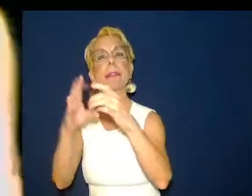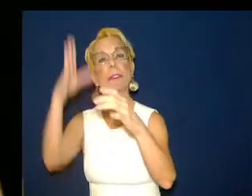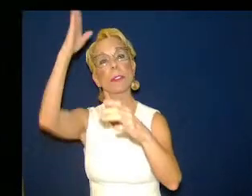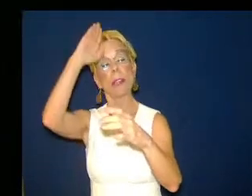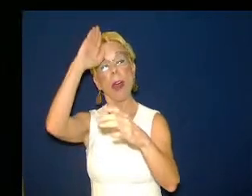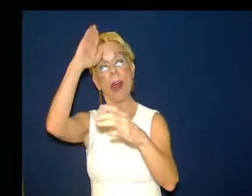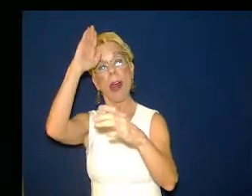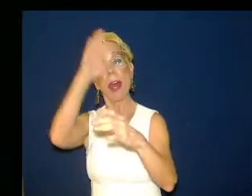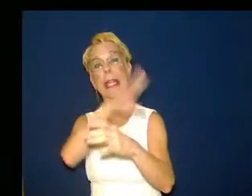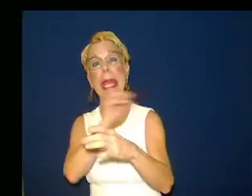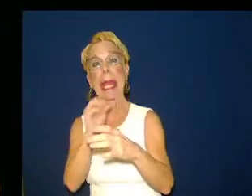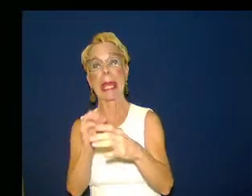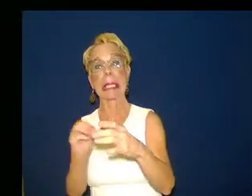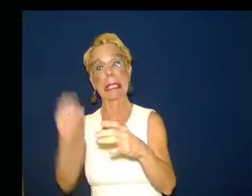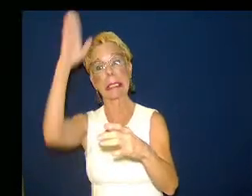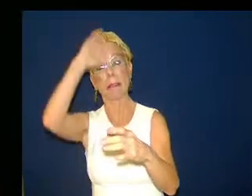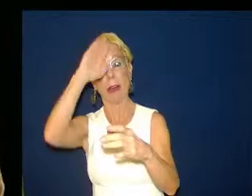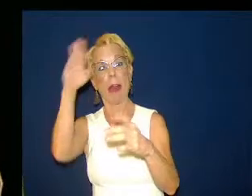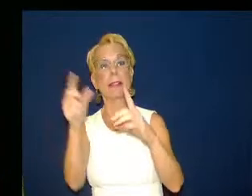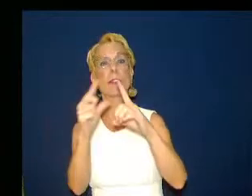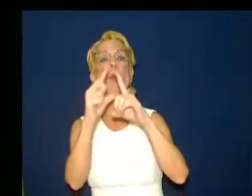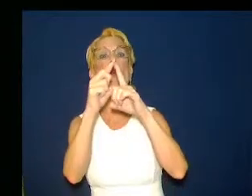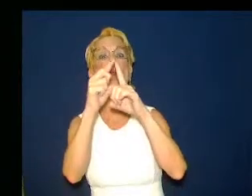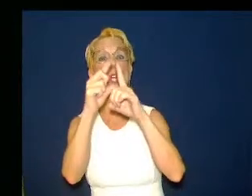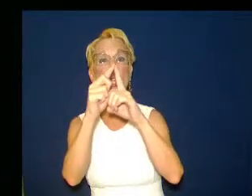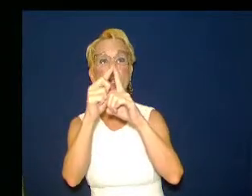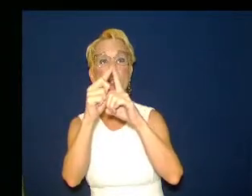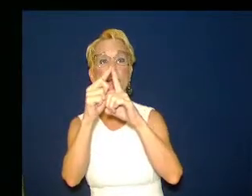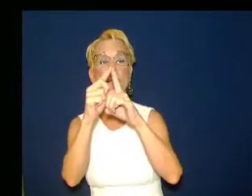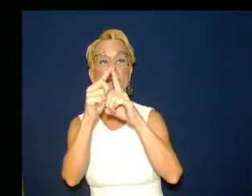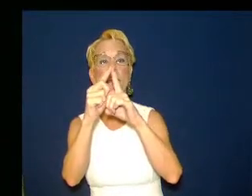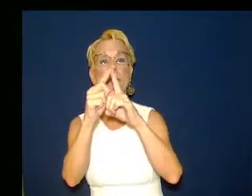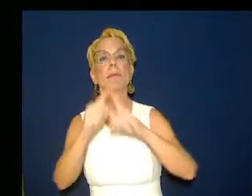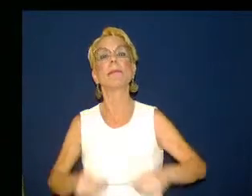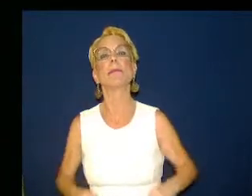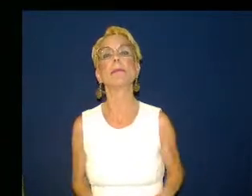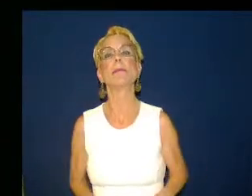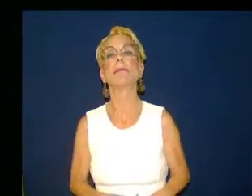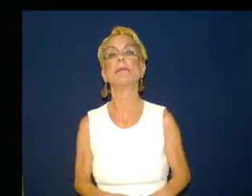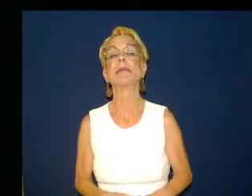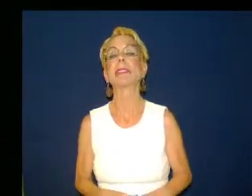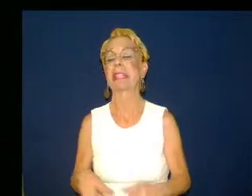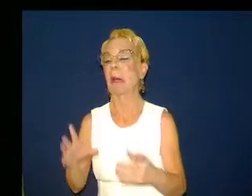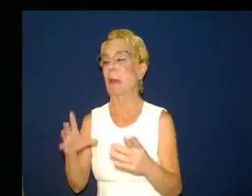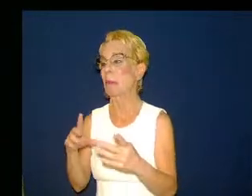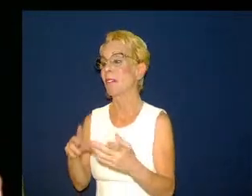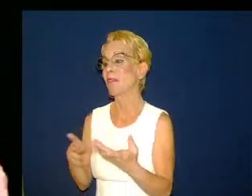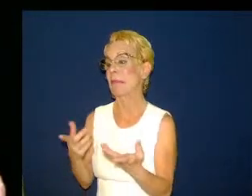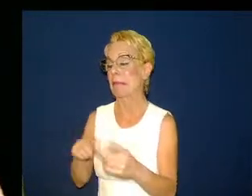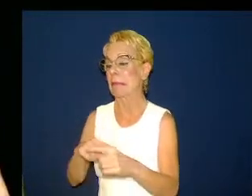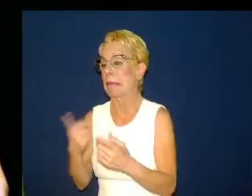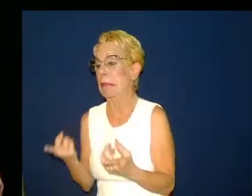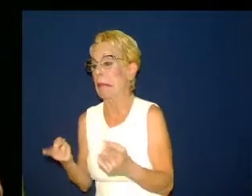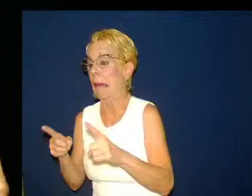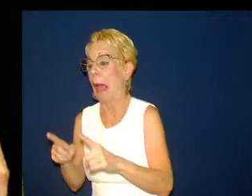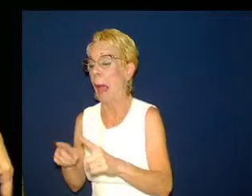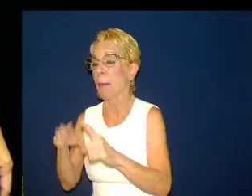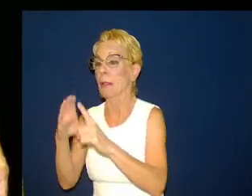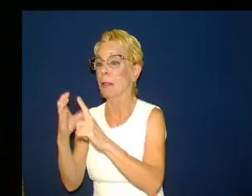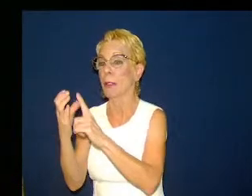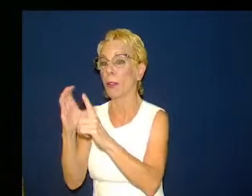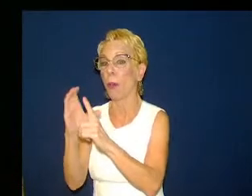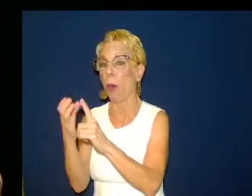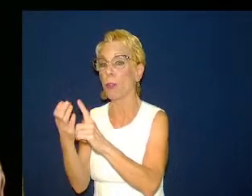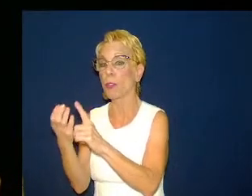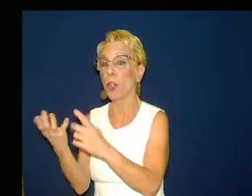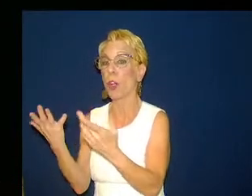So when the tide of the culture turns against us, and when even many in the church ask us to water down our belief